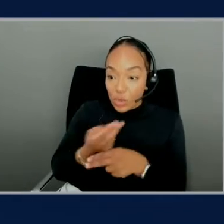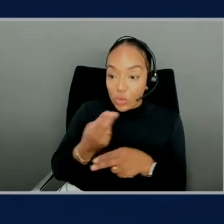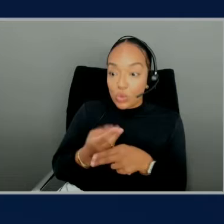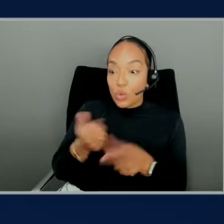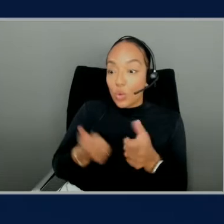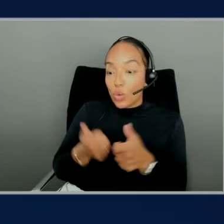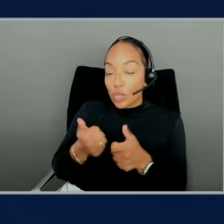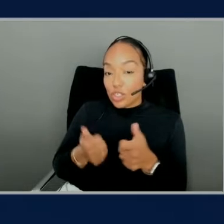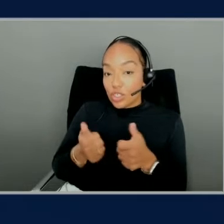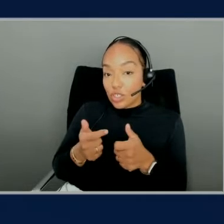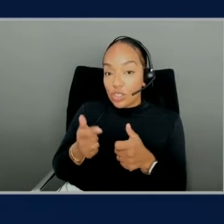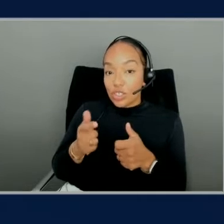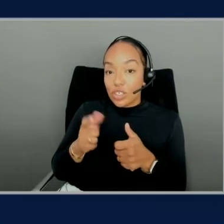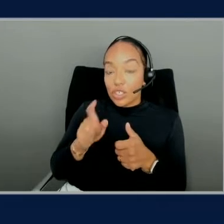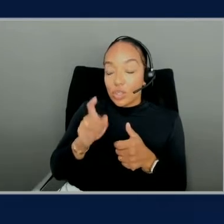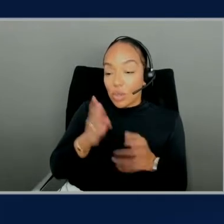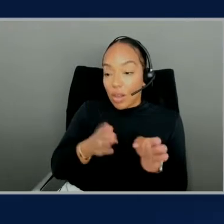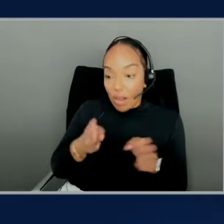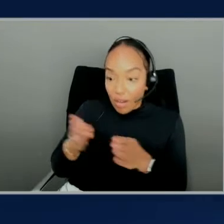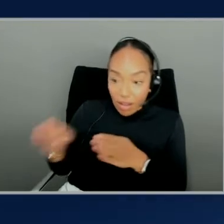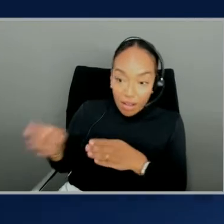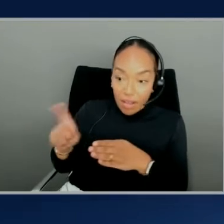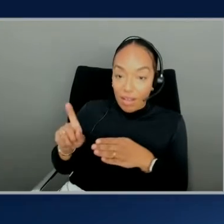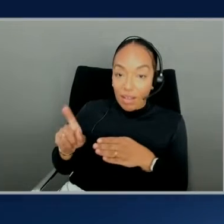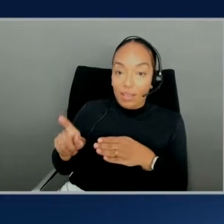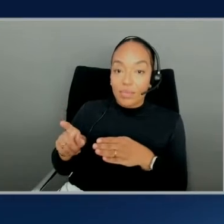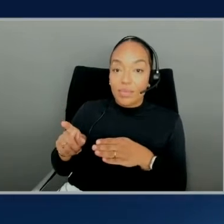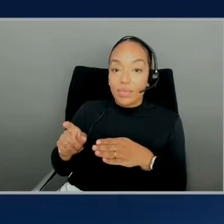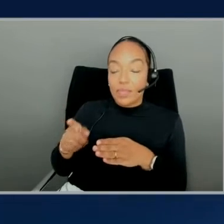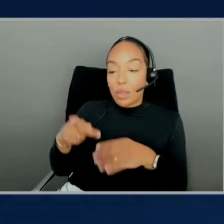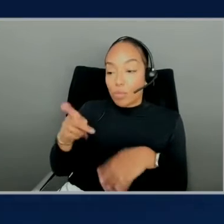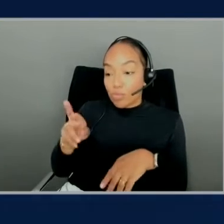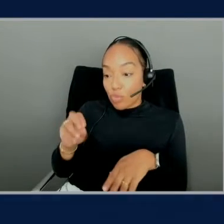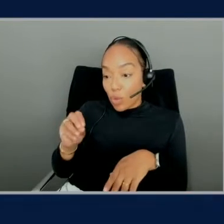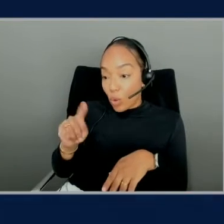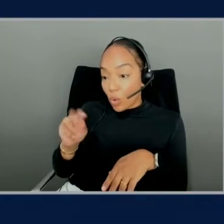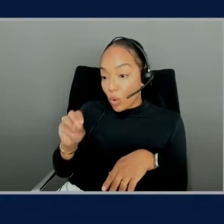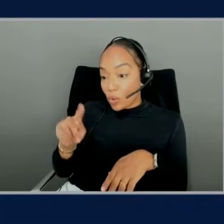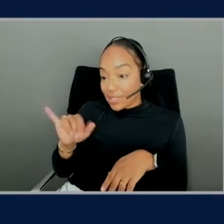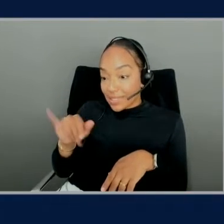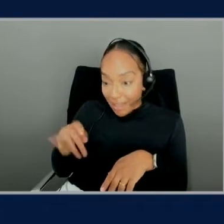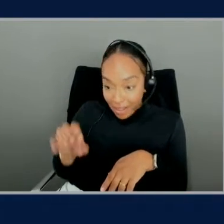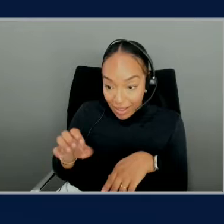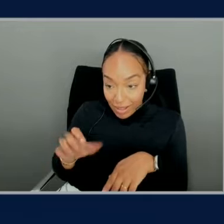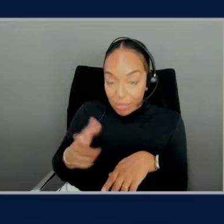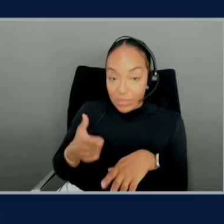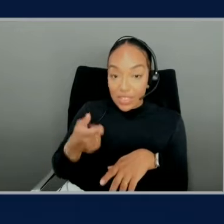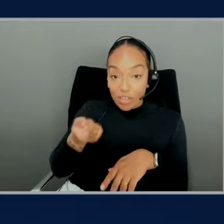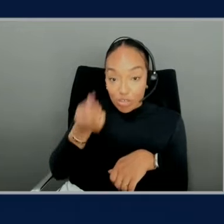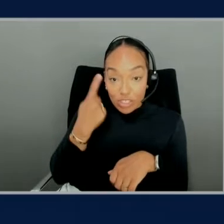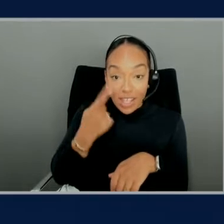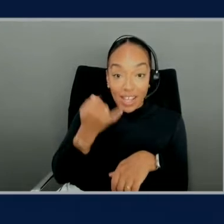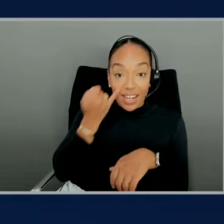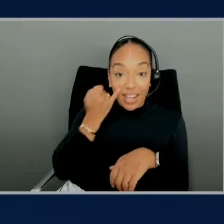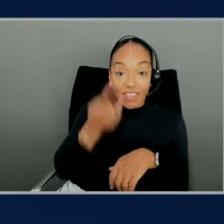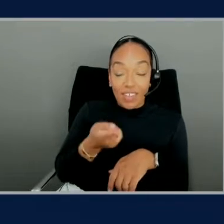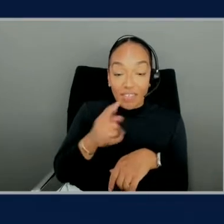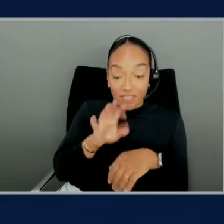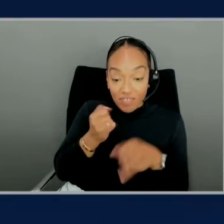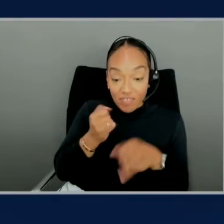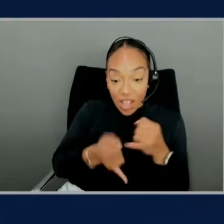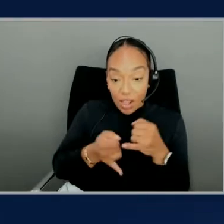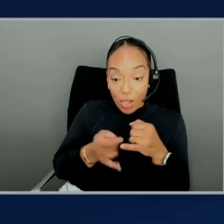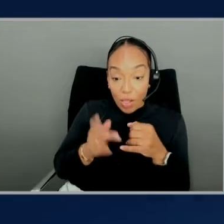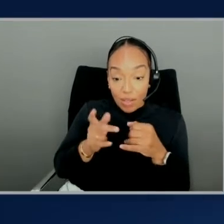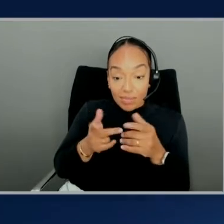They have to iteratively benchmark and prototype, and then understand if the final performance and cost metrics